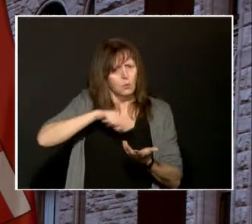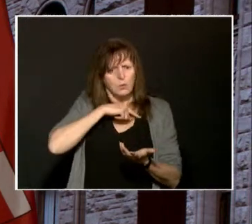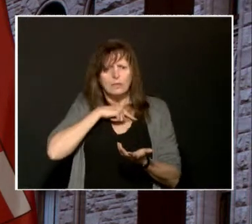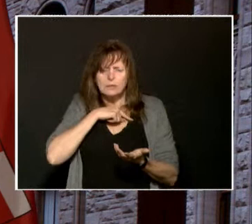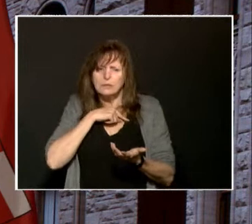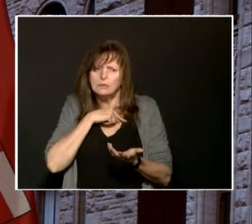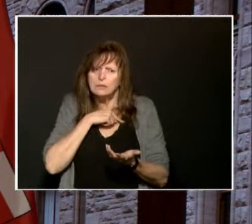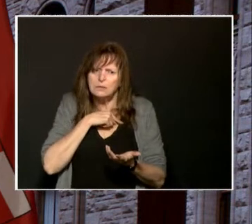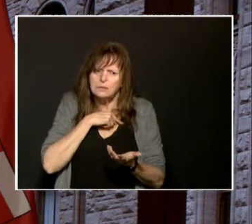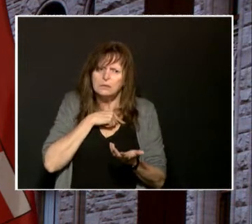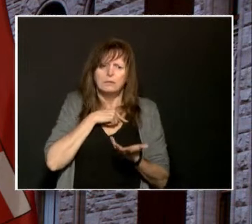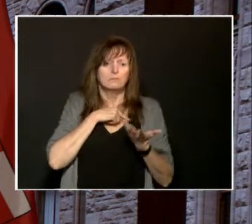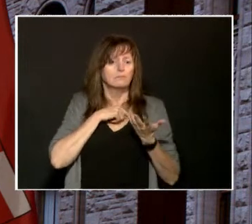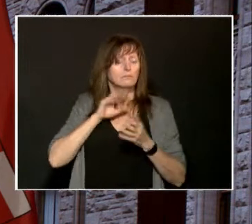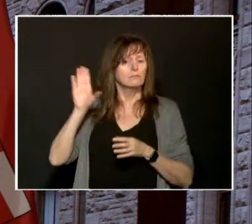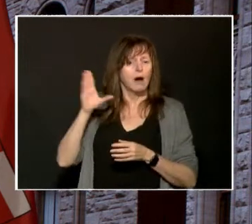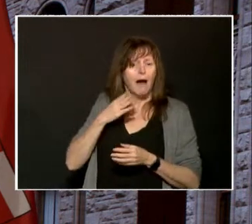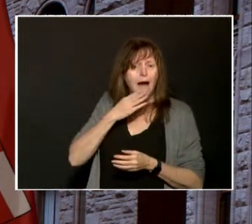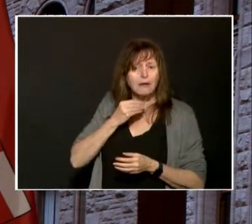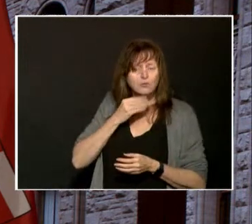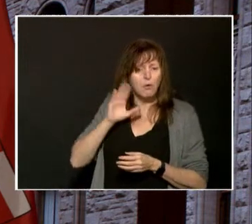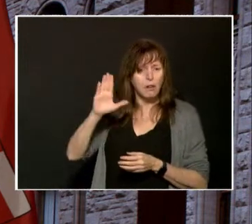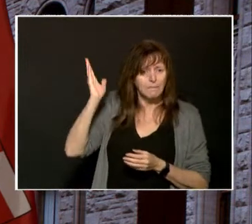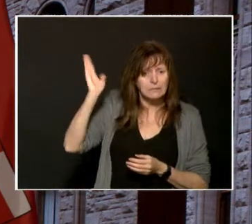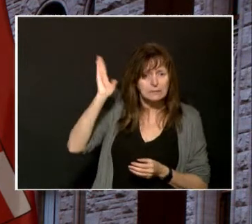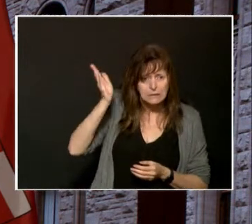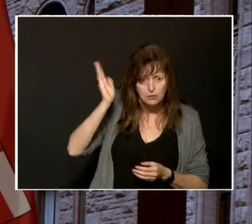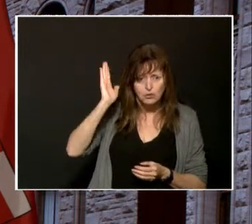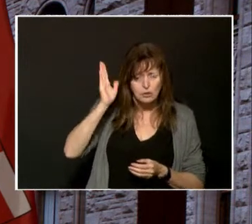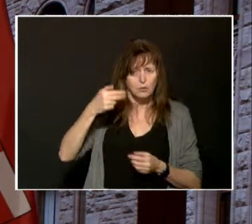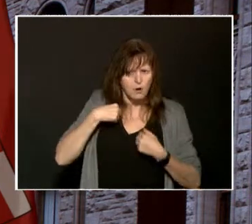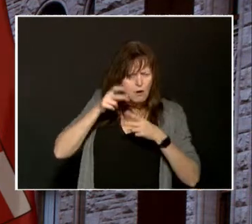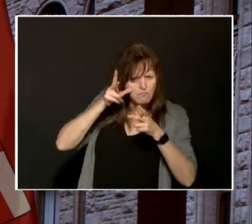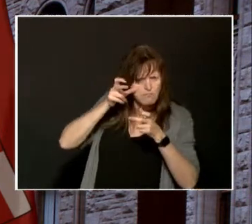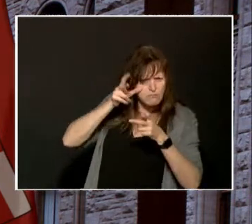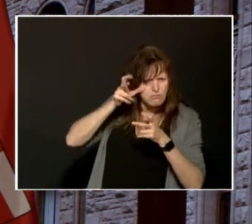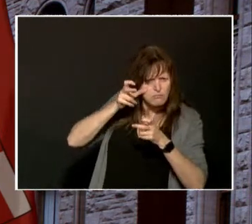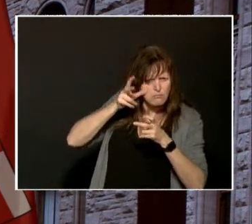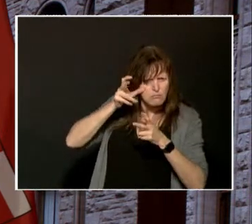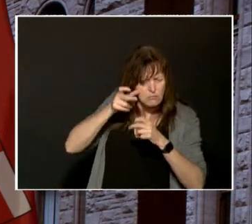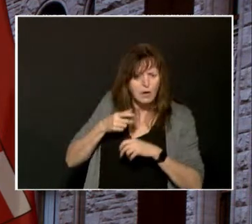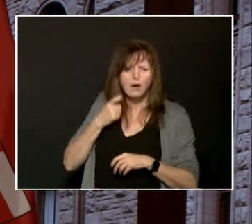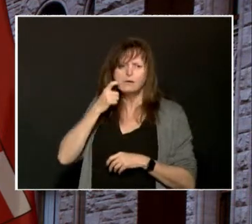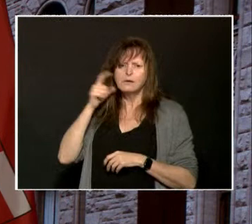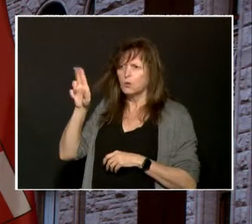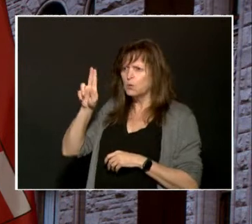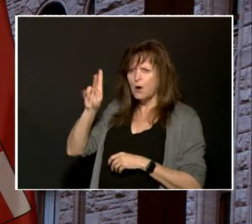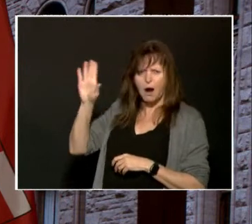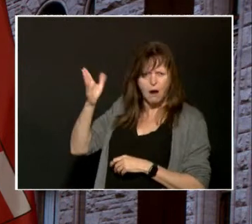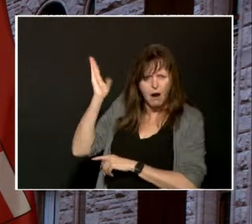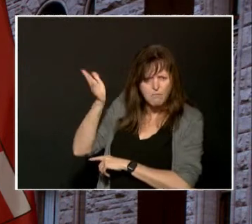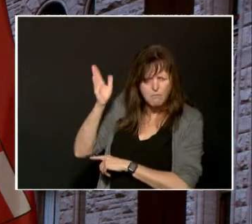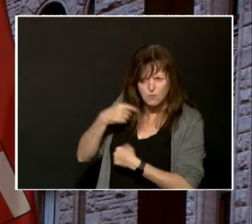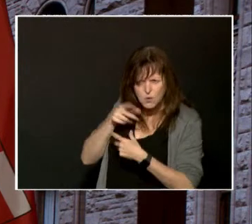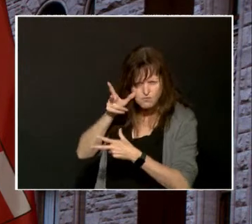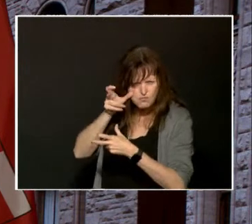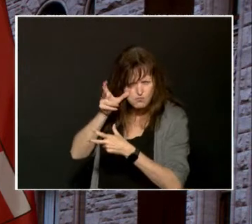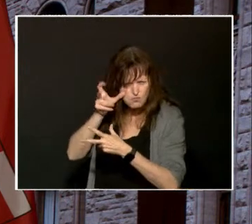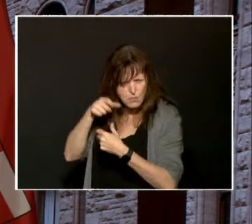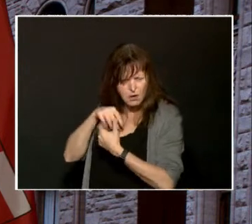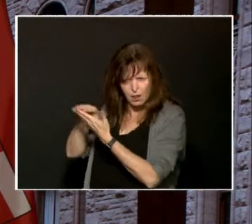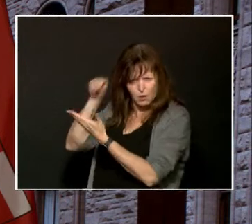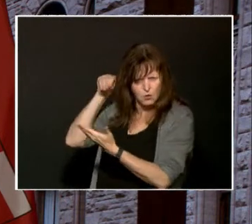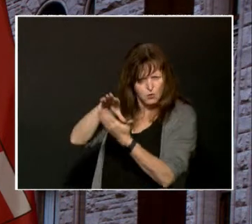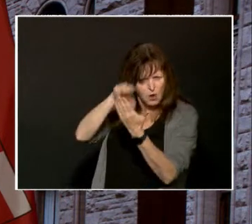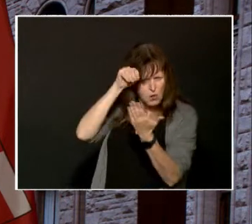And we've had one recently from the UK. We look at the literature. So it is important to look at how others have dealt with it and what they have learned